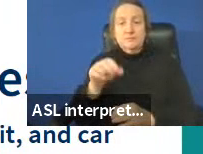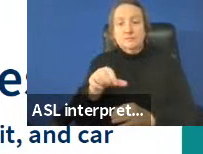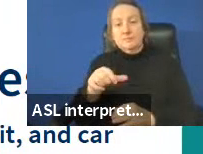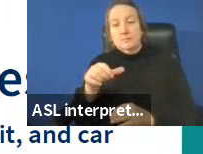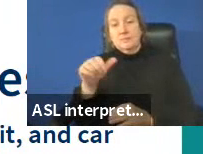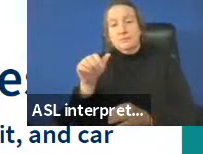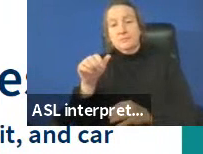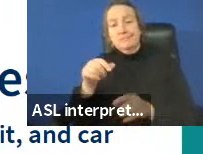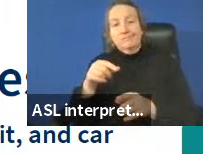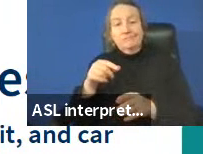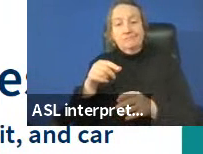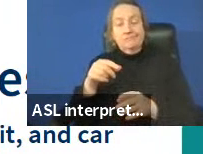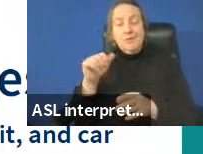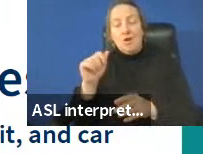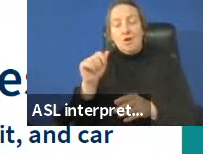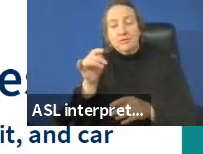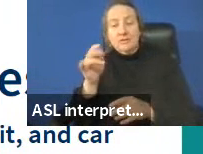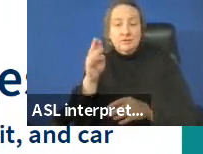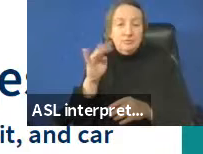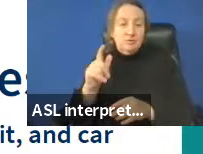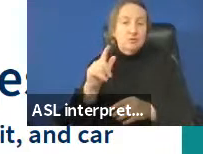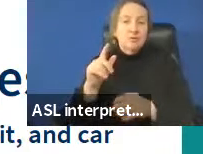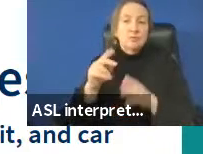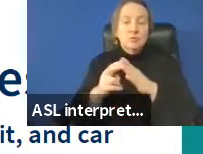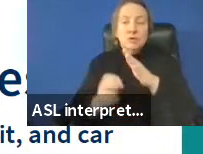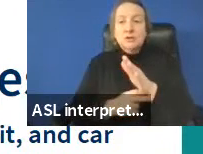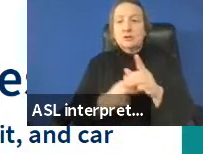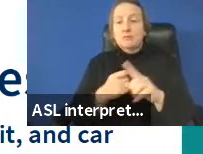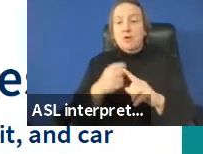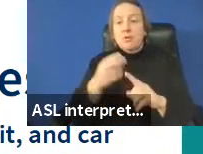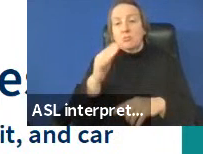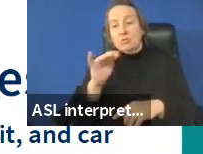connect between Marine Drive and Hayden Island.